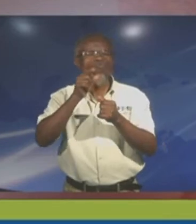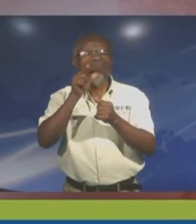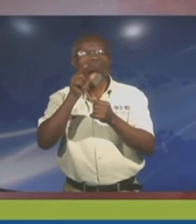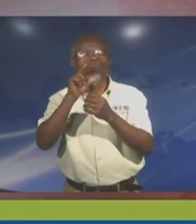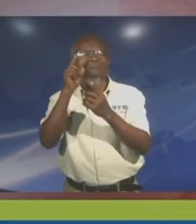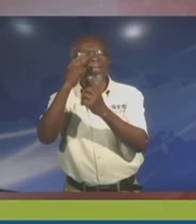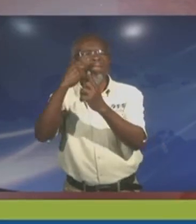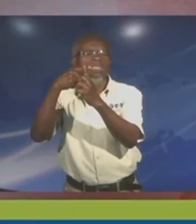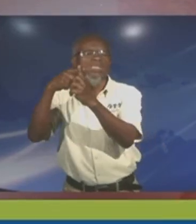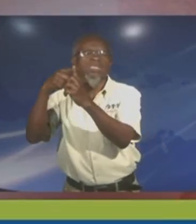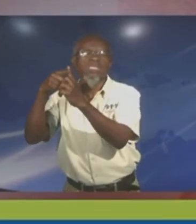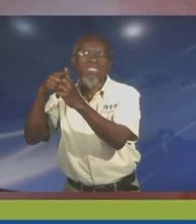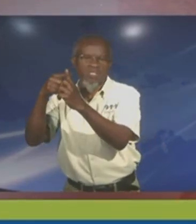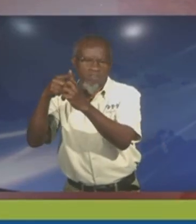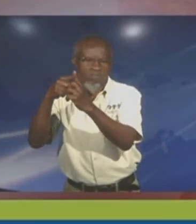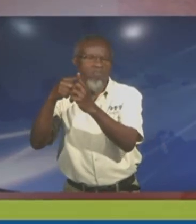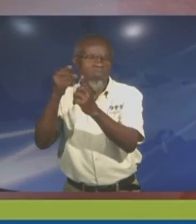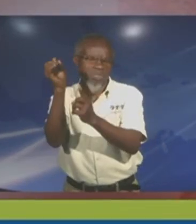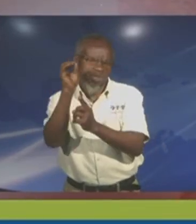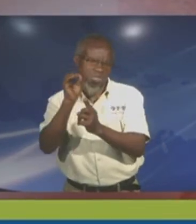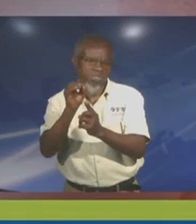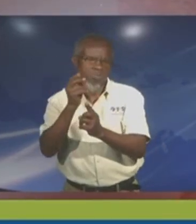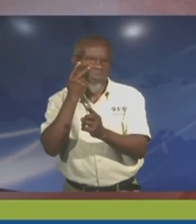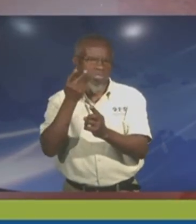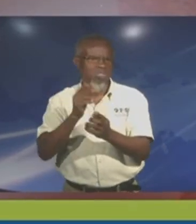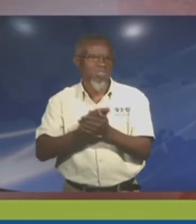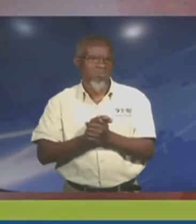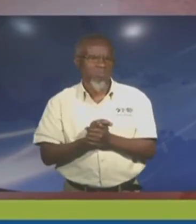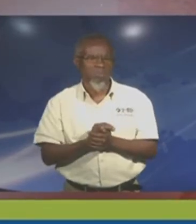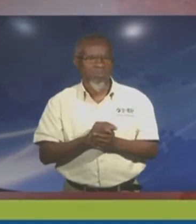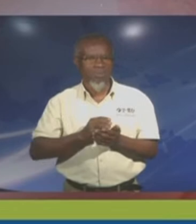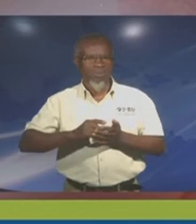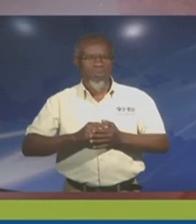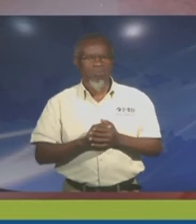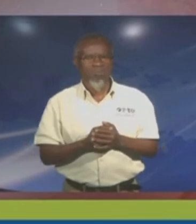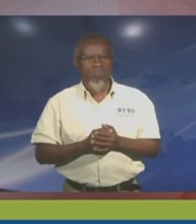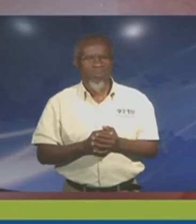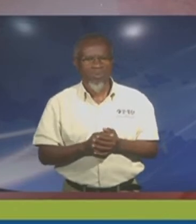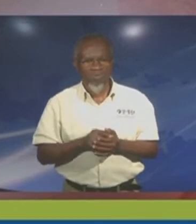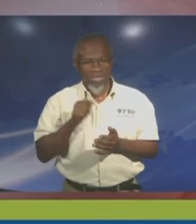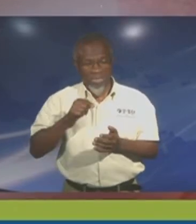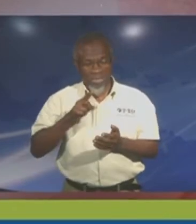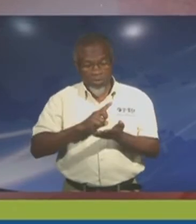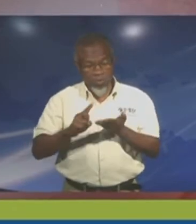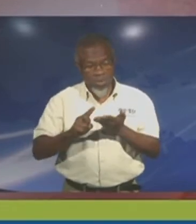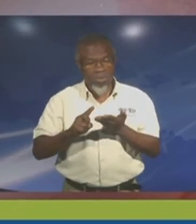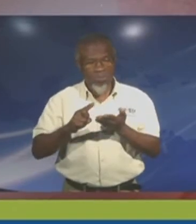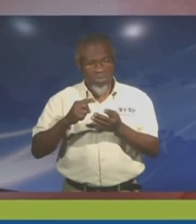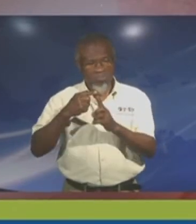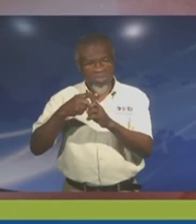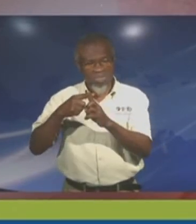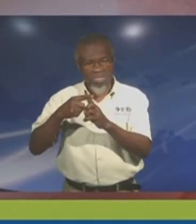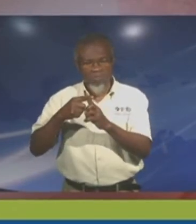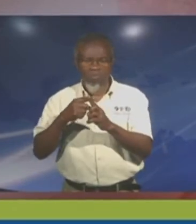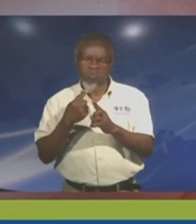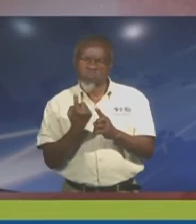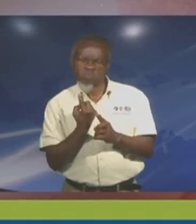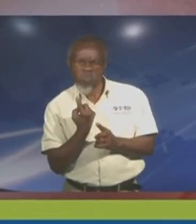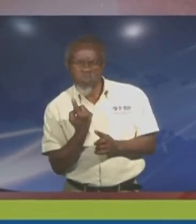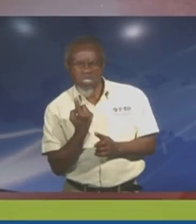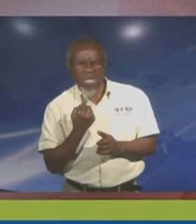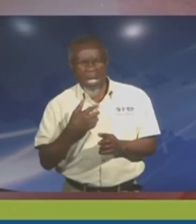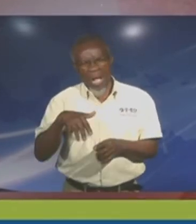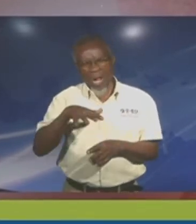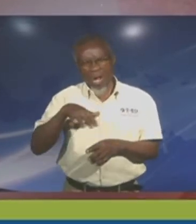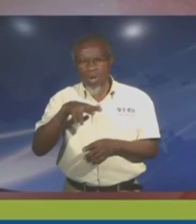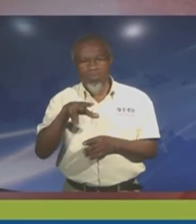COVID-19. And although it may be a little difficult to appreciate, for this current week, so far the positivity rate has actually only been about